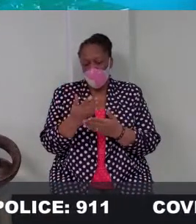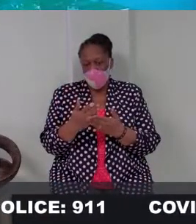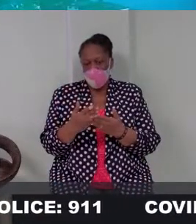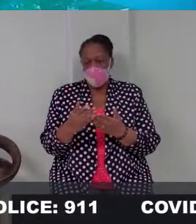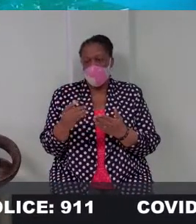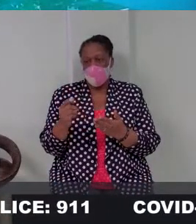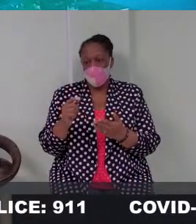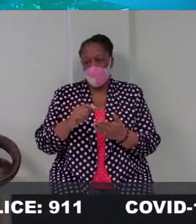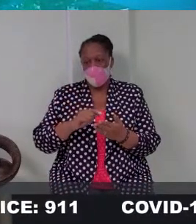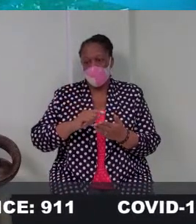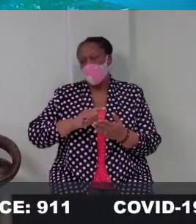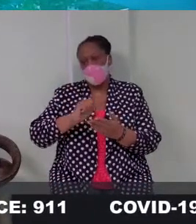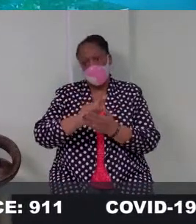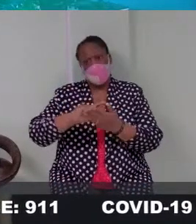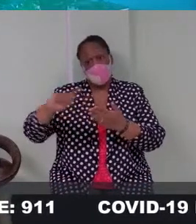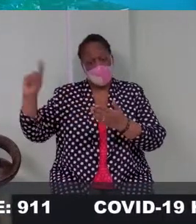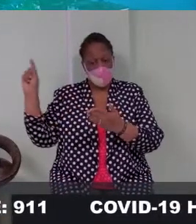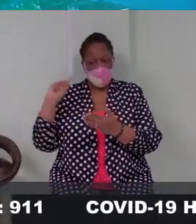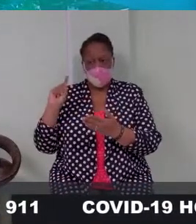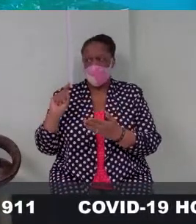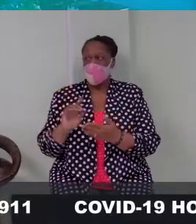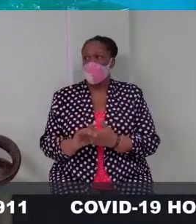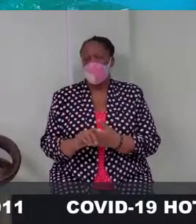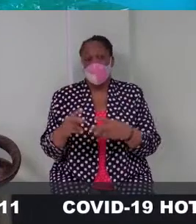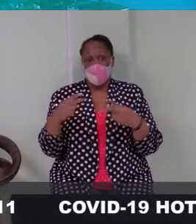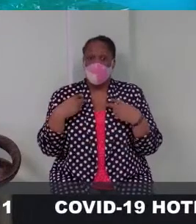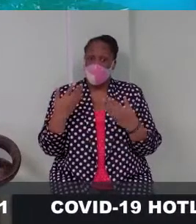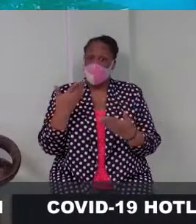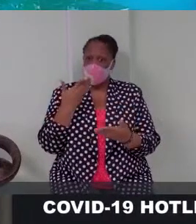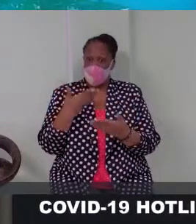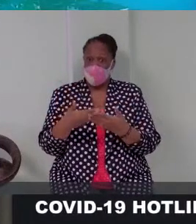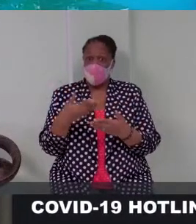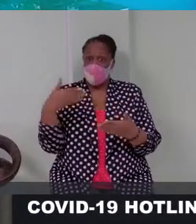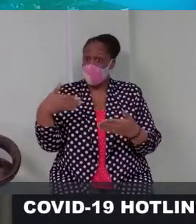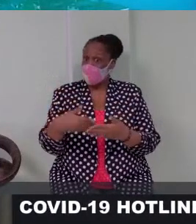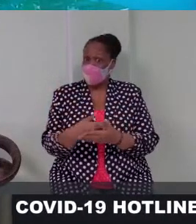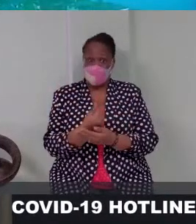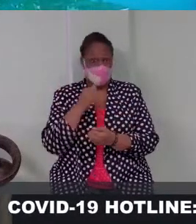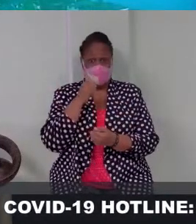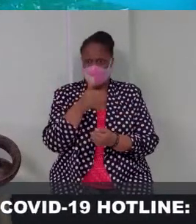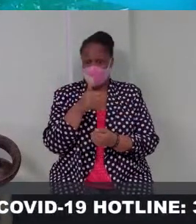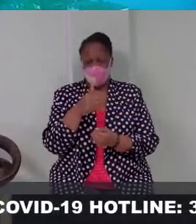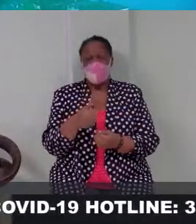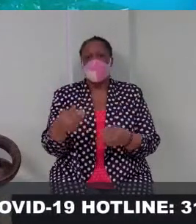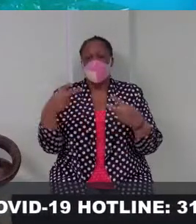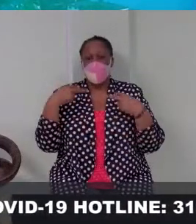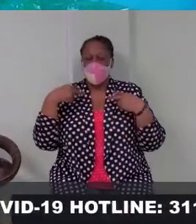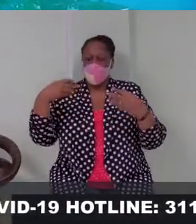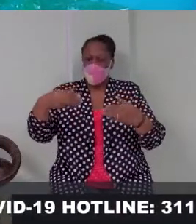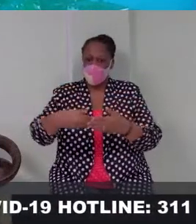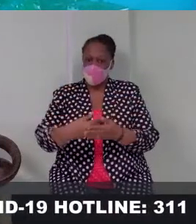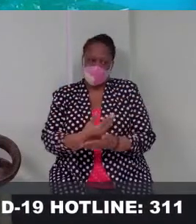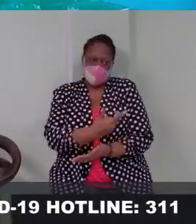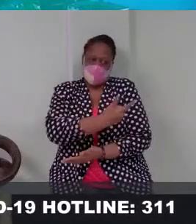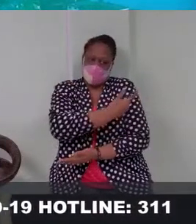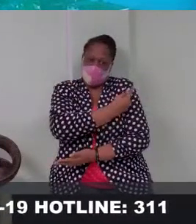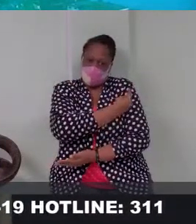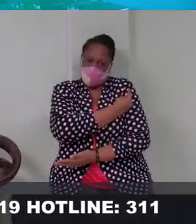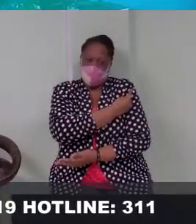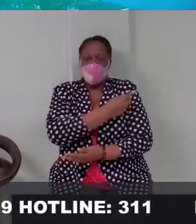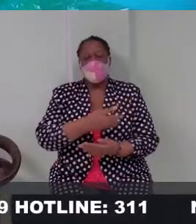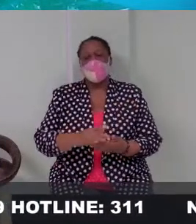that there has been a vaccine and which has been approved, Pfizer vaccine, the